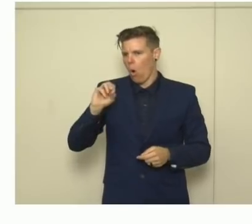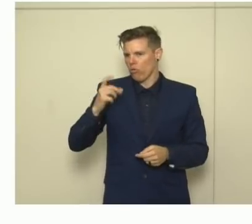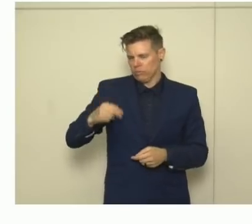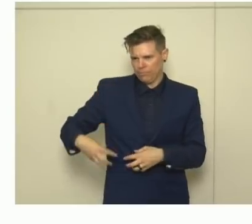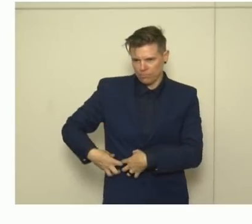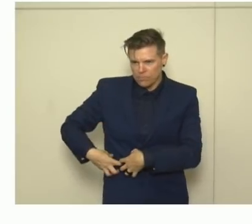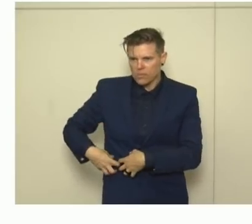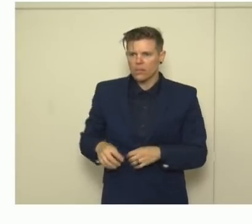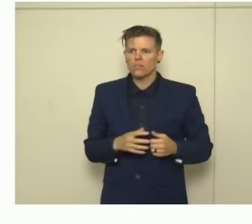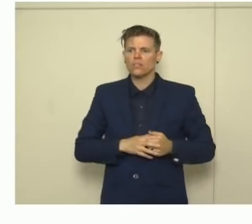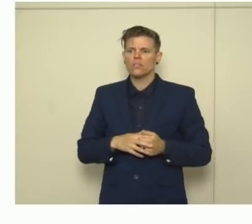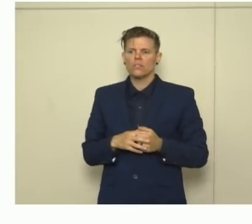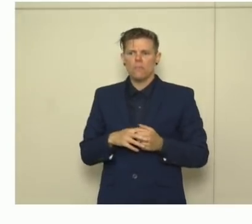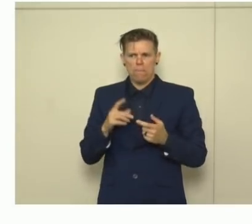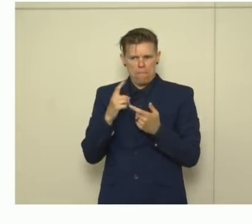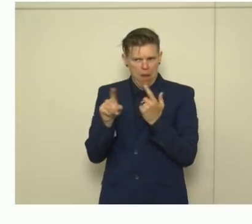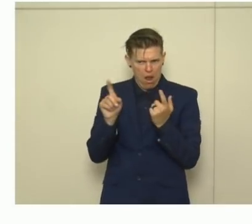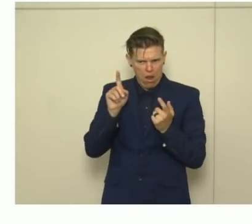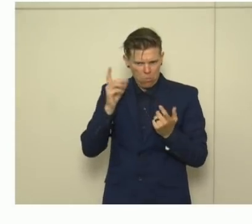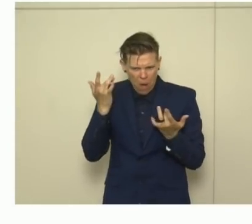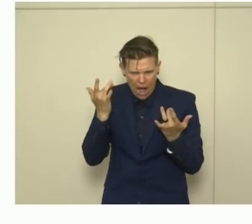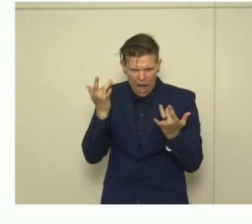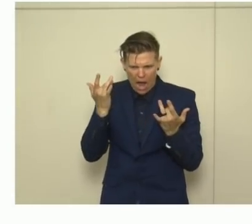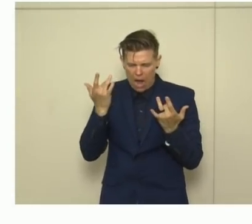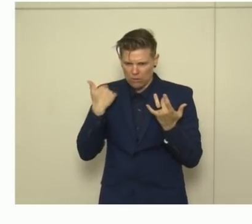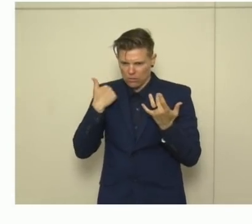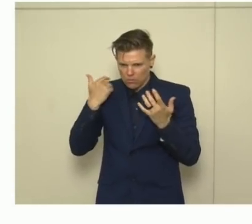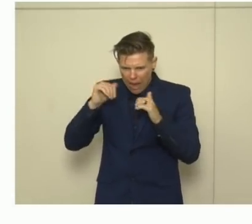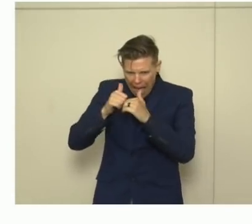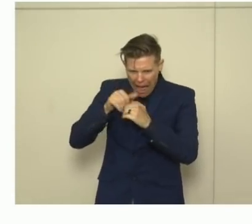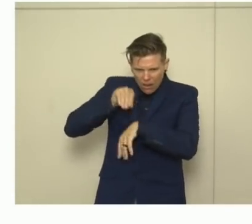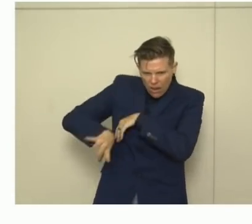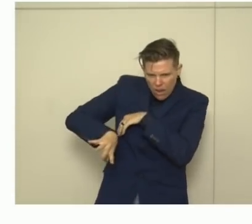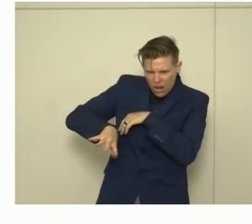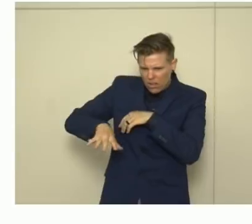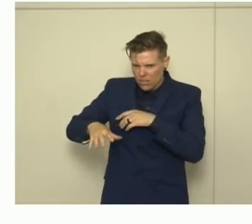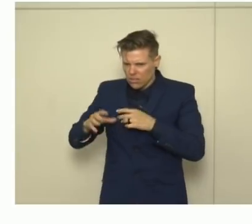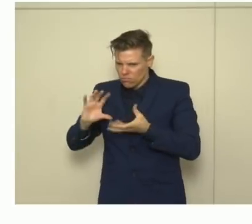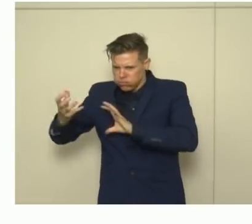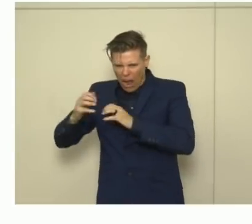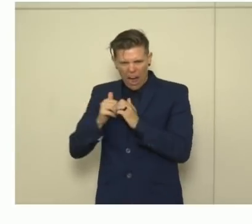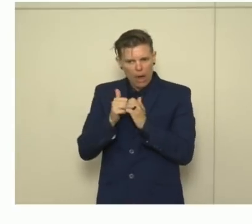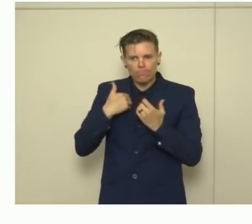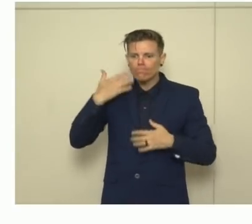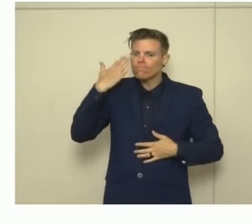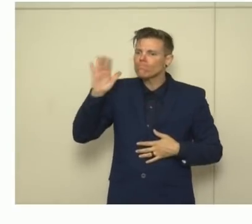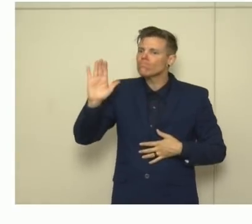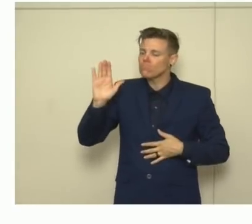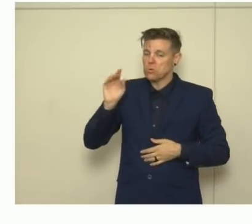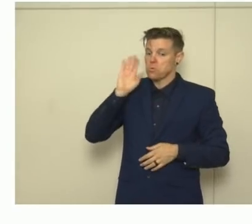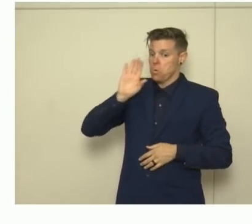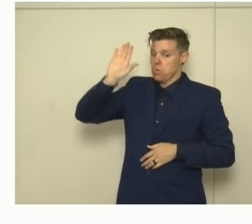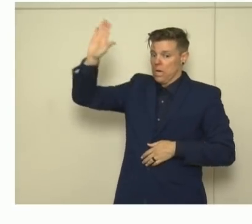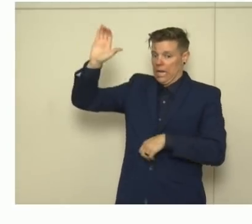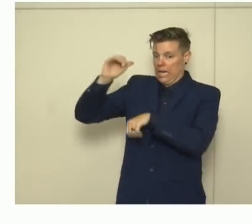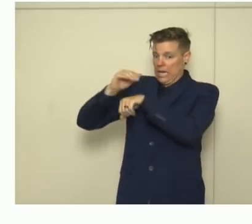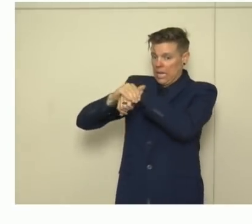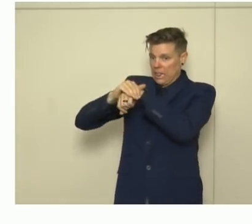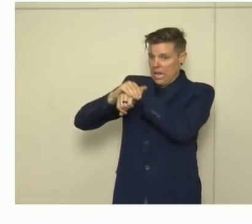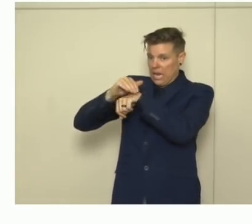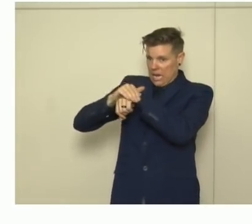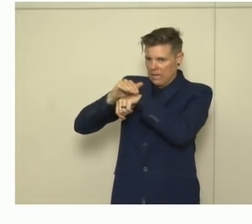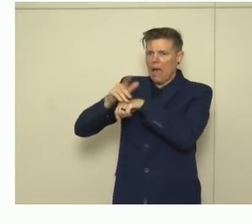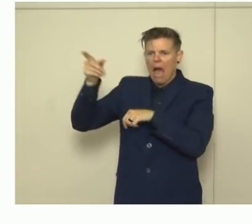they had about an 80% increase in cases early in the pandemic in England, other countries now are just